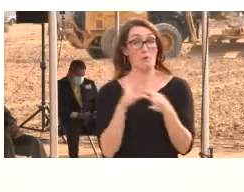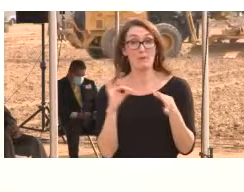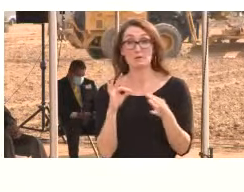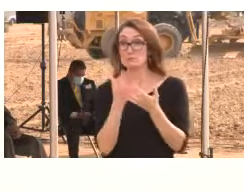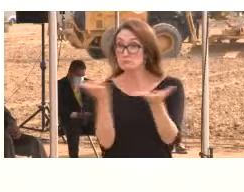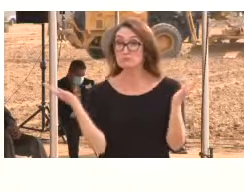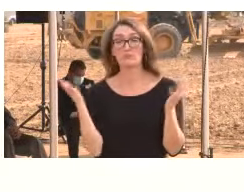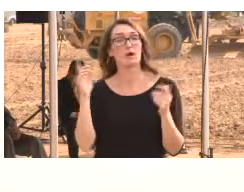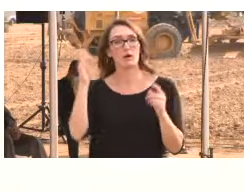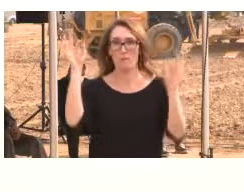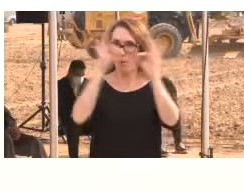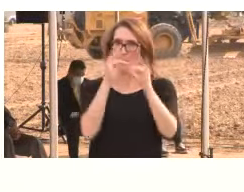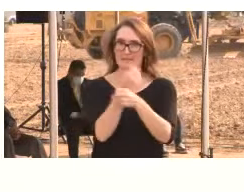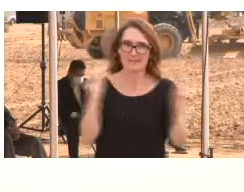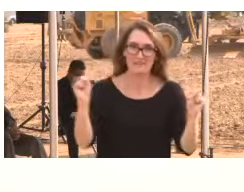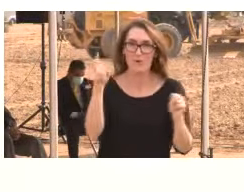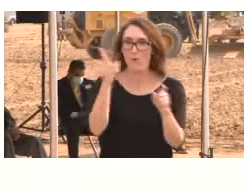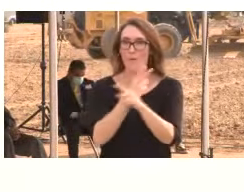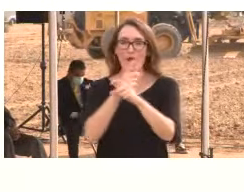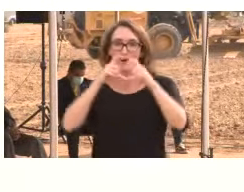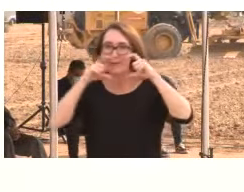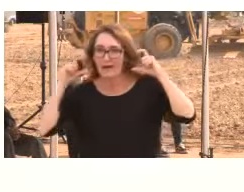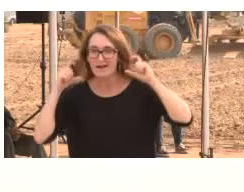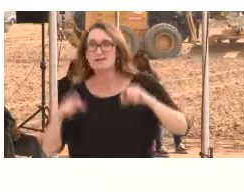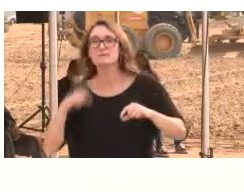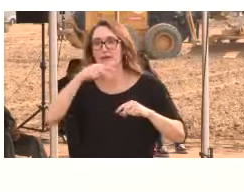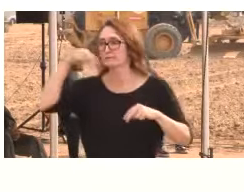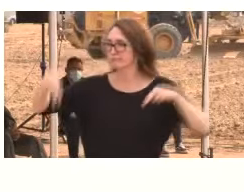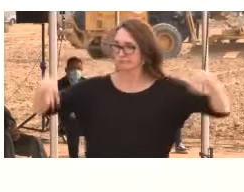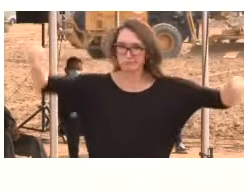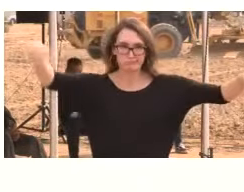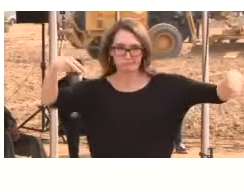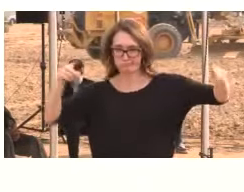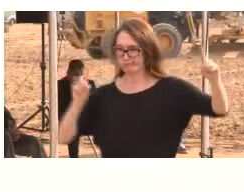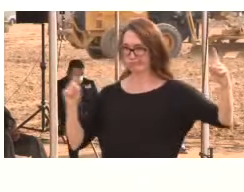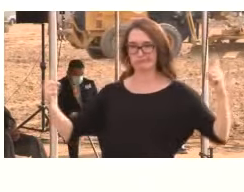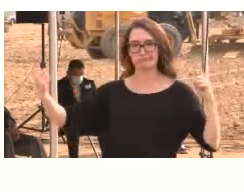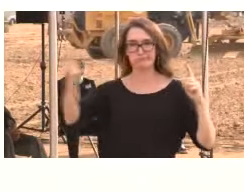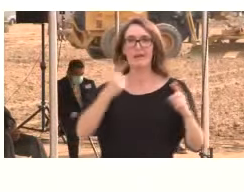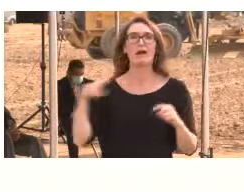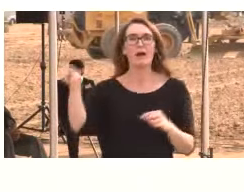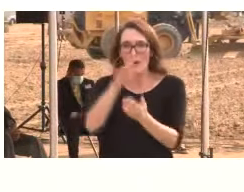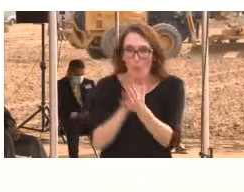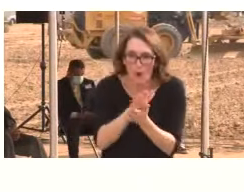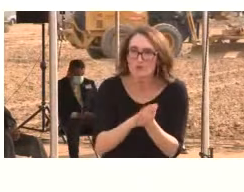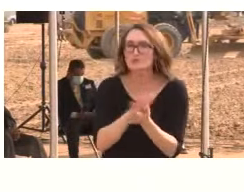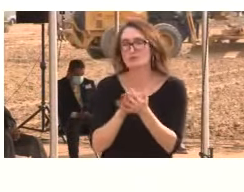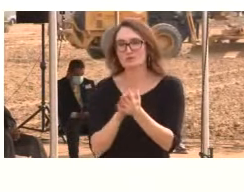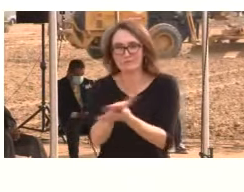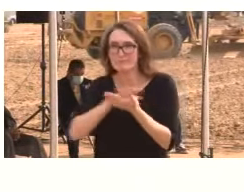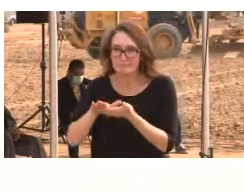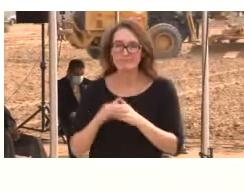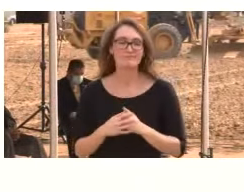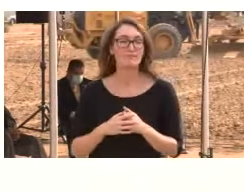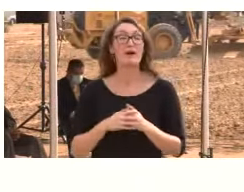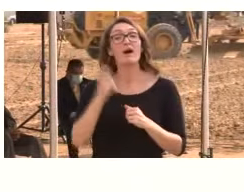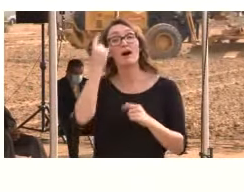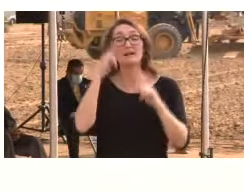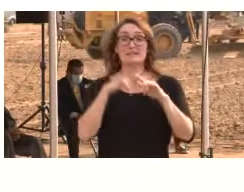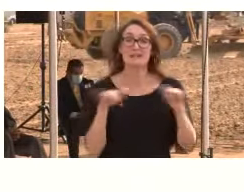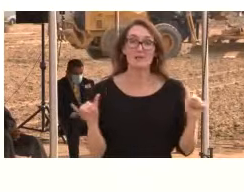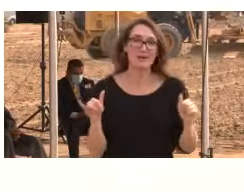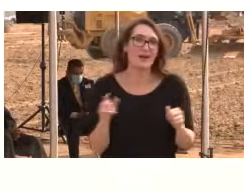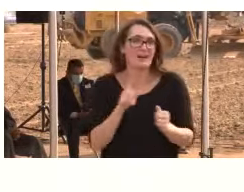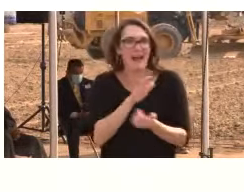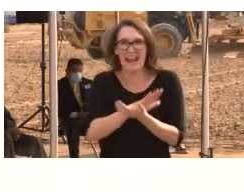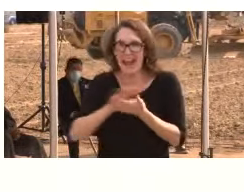be safe, wear your mask, social distance, practice good hygiene, but at the same time, isn't it